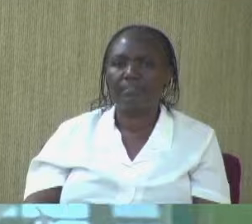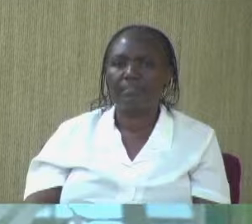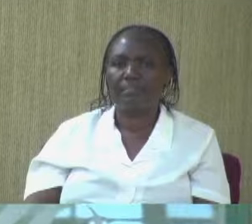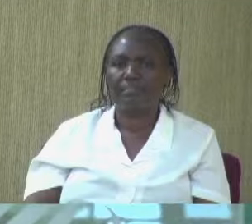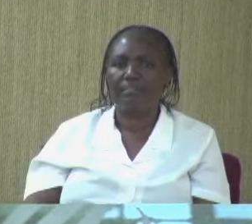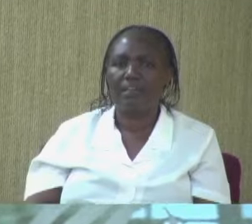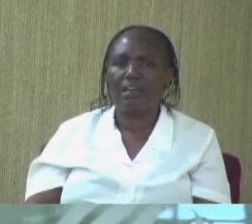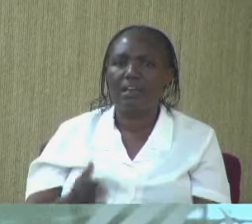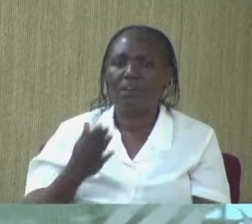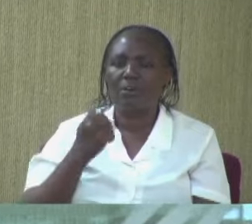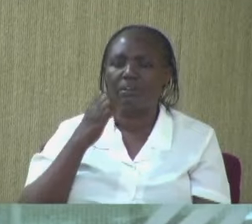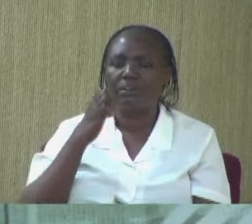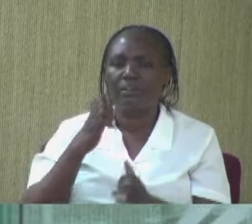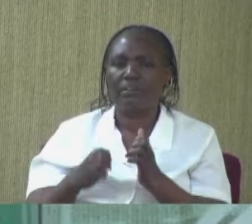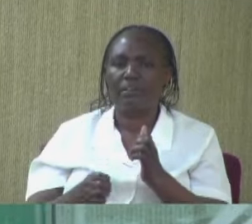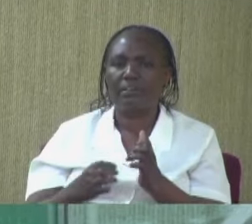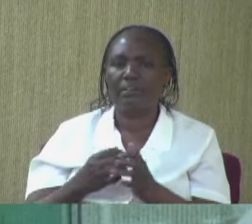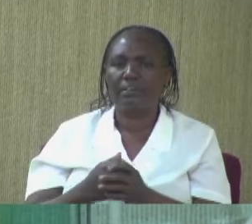I want to end